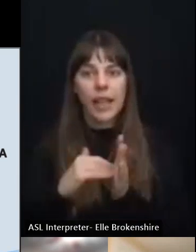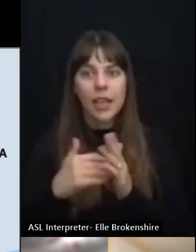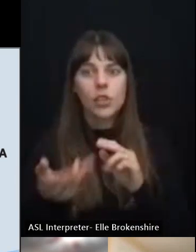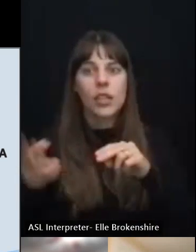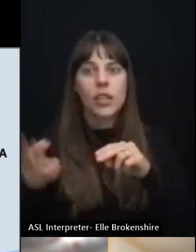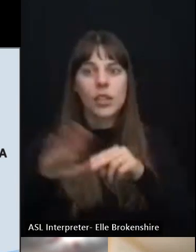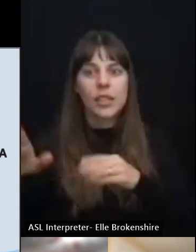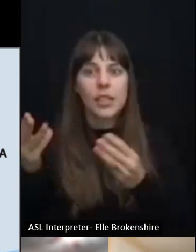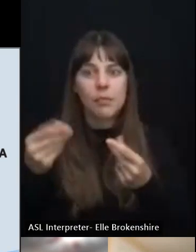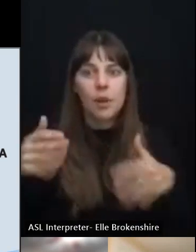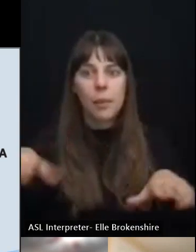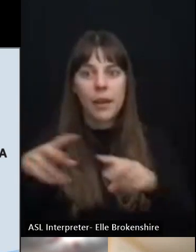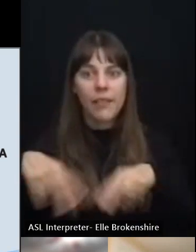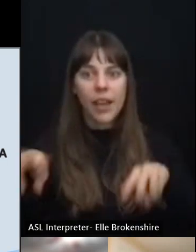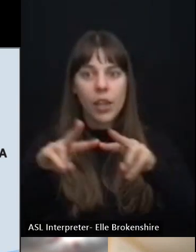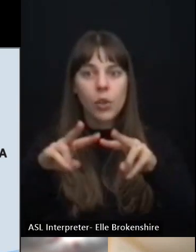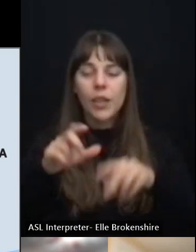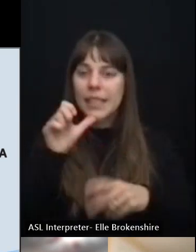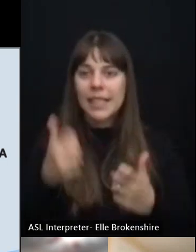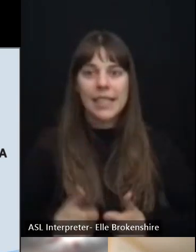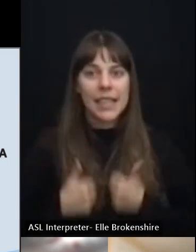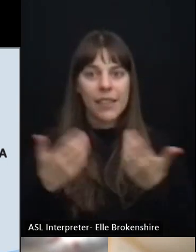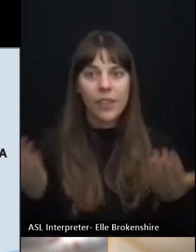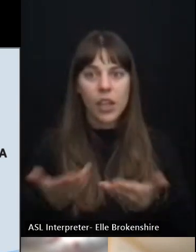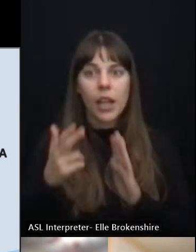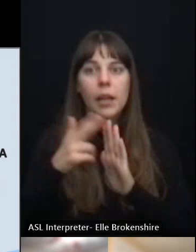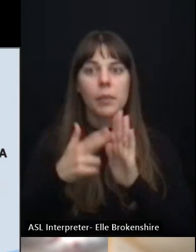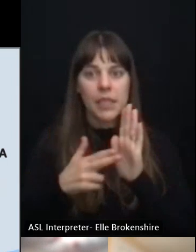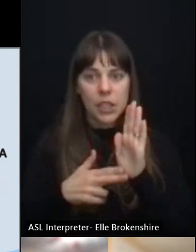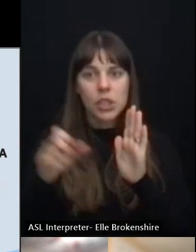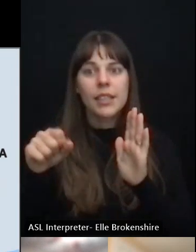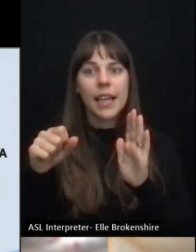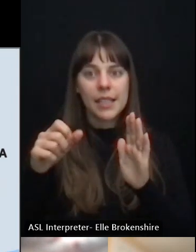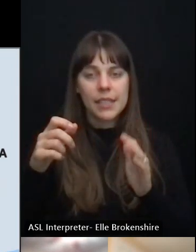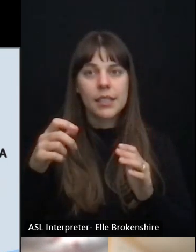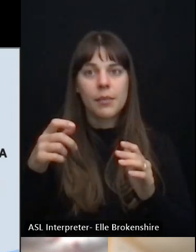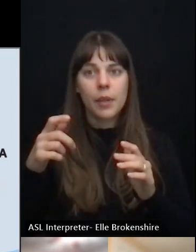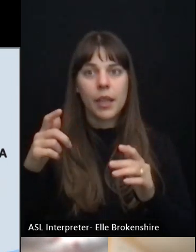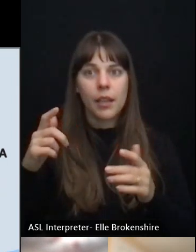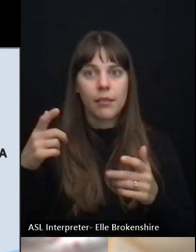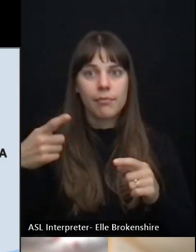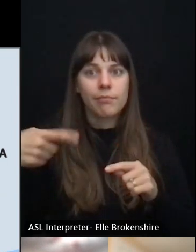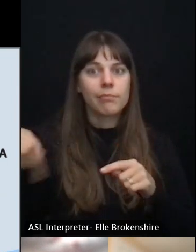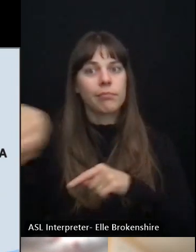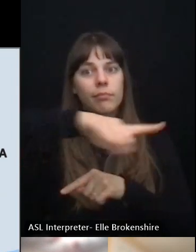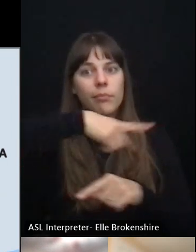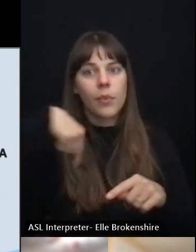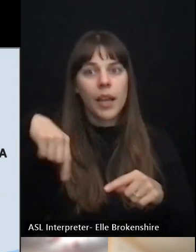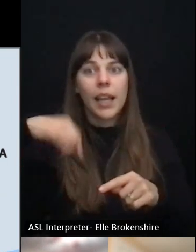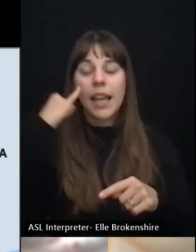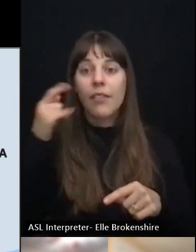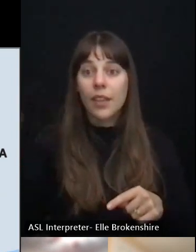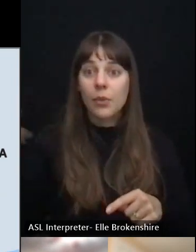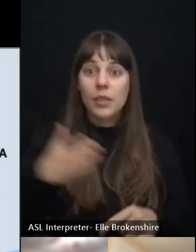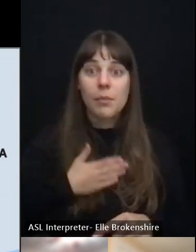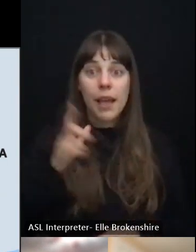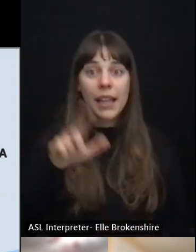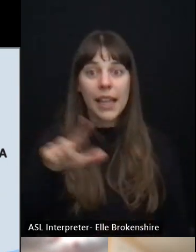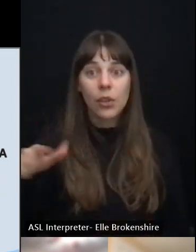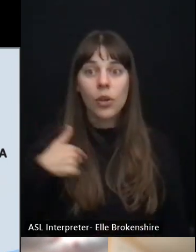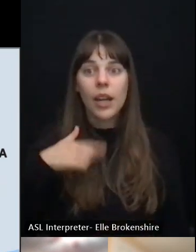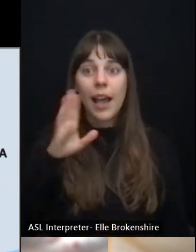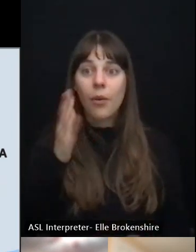here. And a petition is being circulated. Now, if he was my landlord, I would probably sign it because he is my